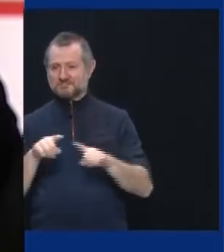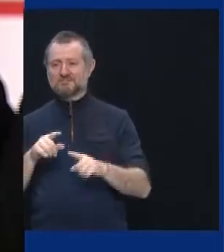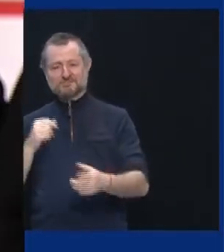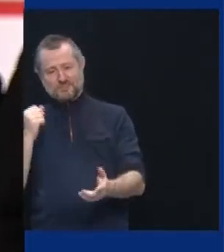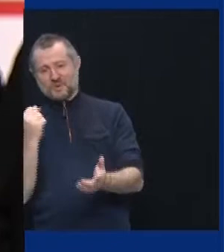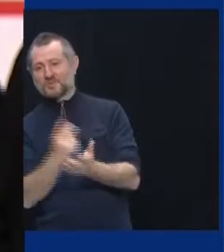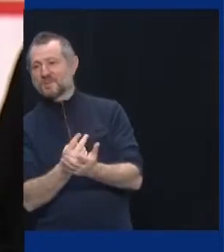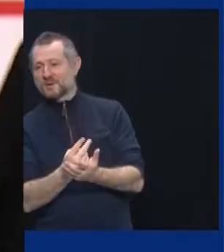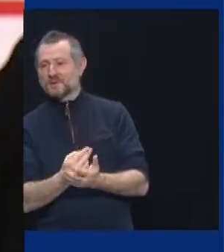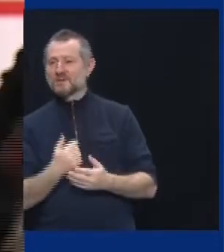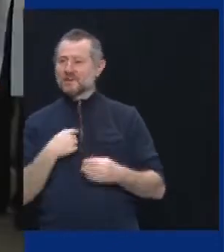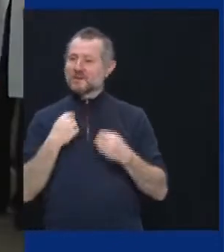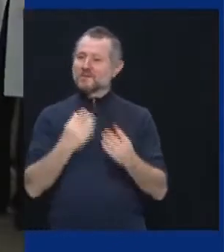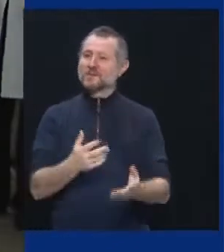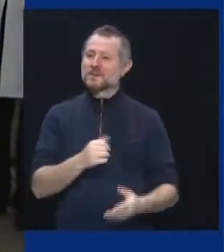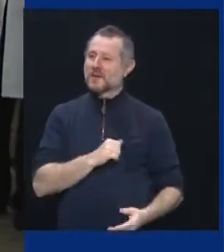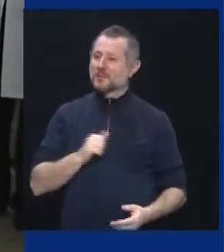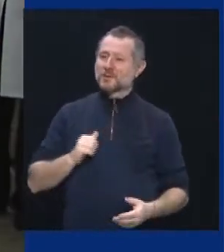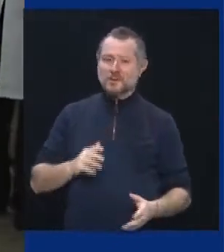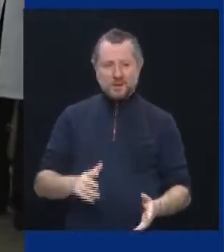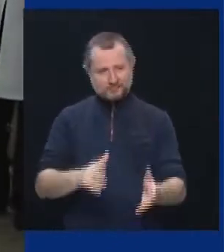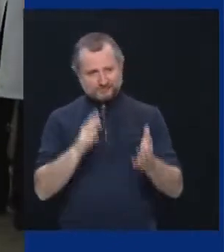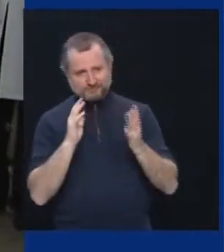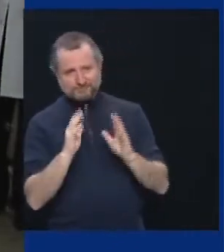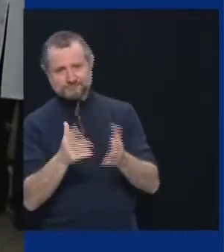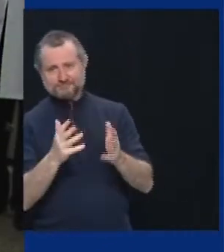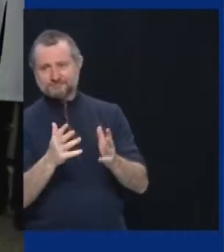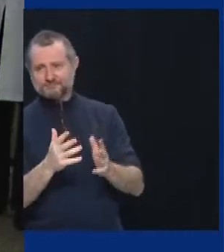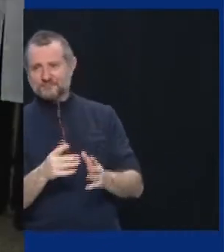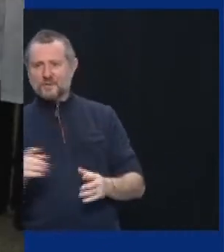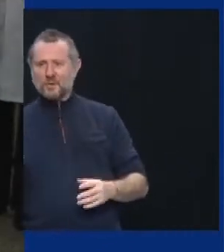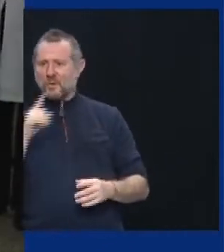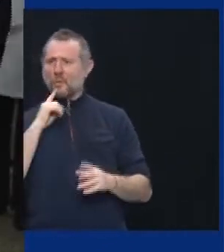give the Assembly Member another round of applause.